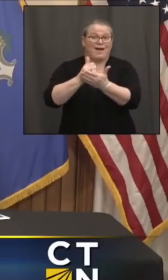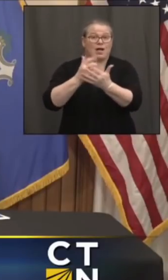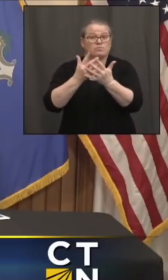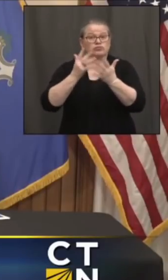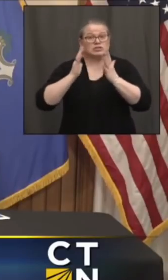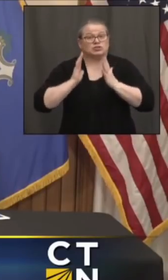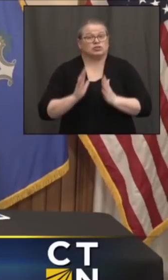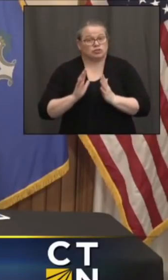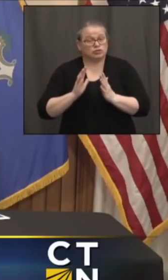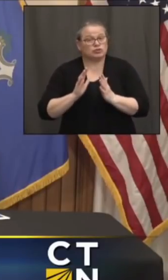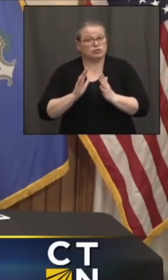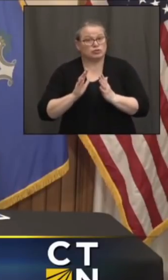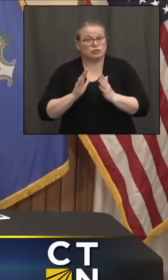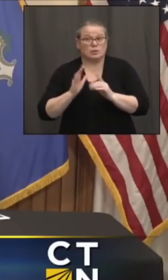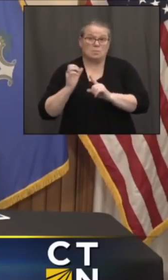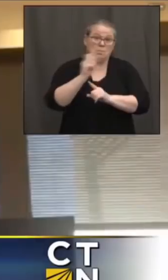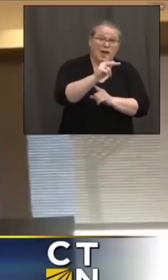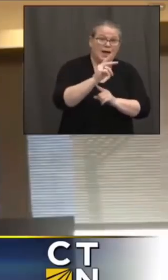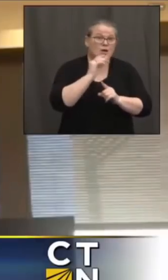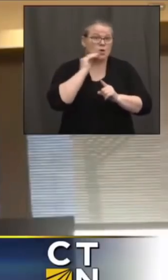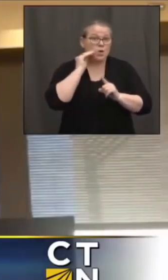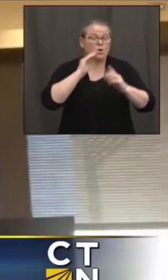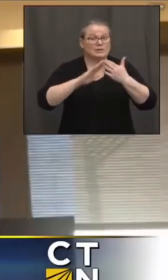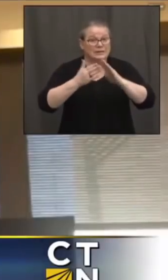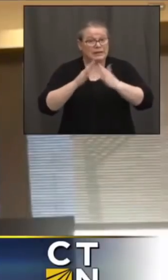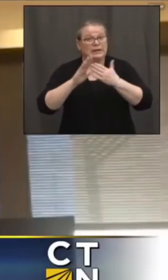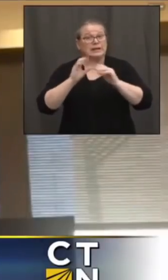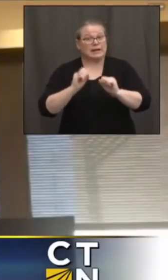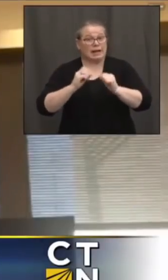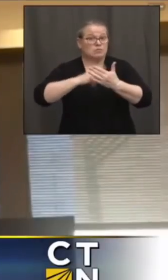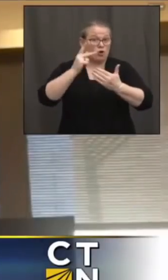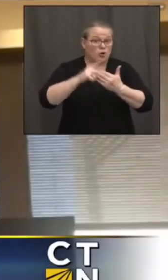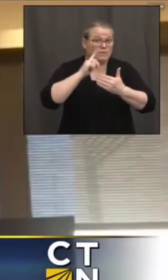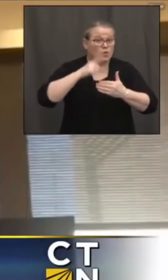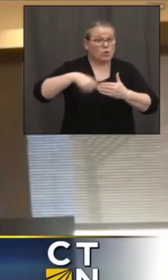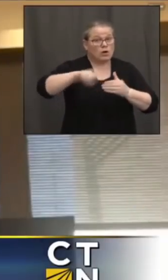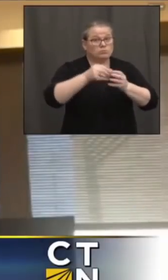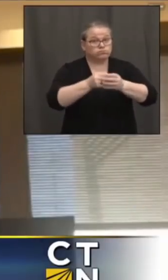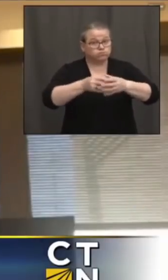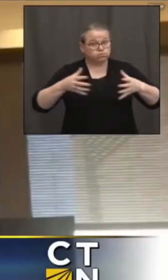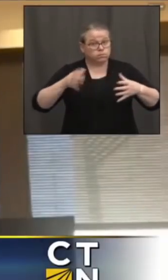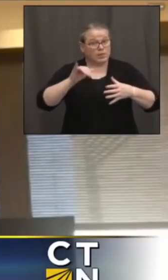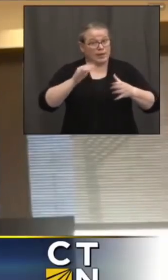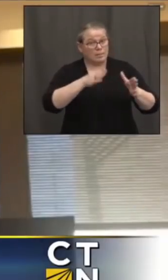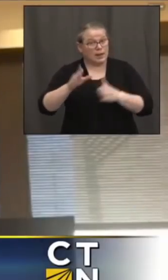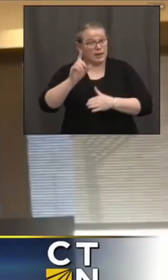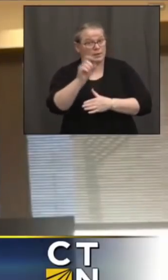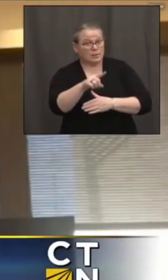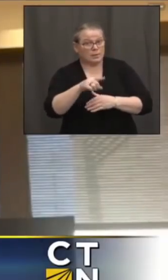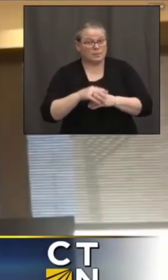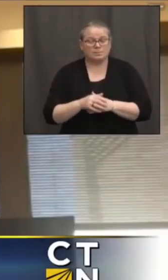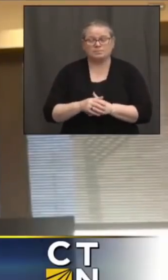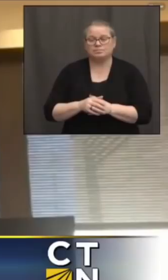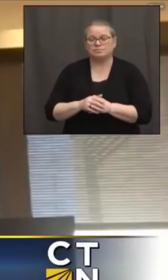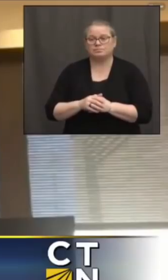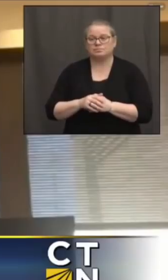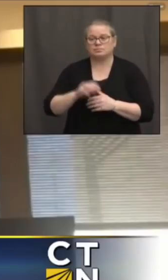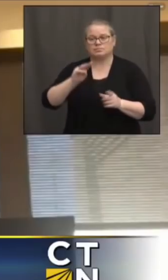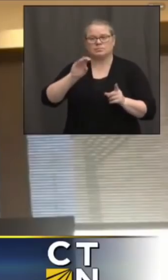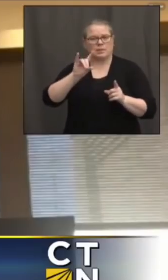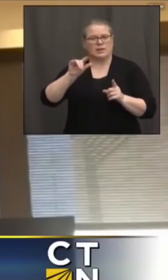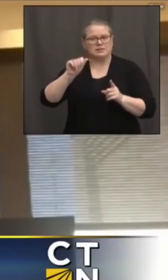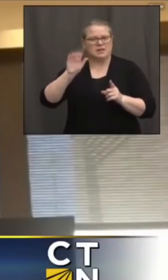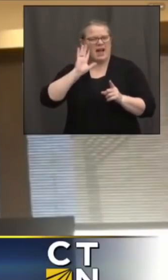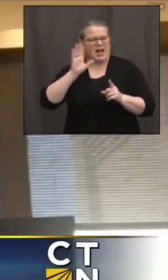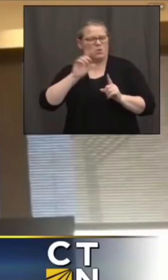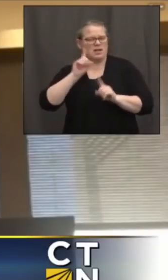Governor, I'll take that one for us. We did not specifically add any supports for reentry. We do have funds in the